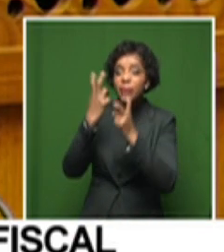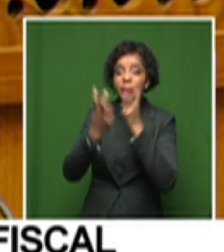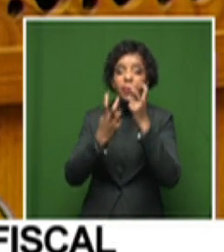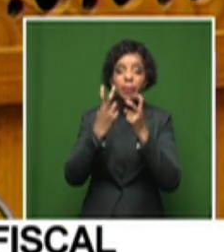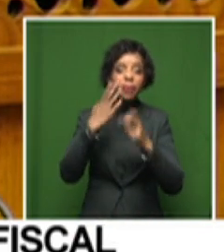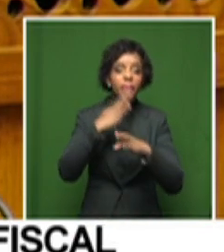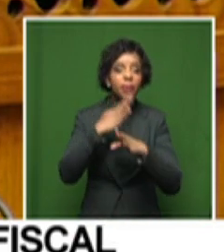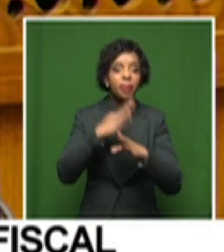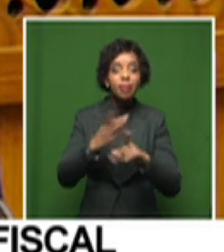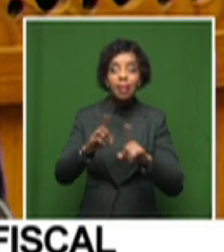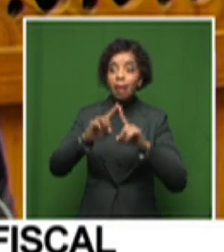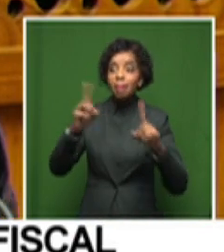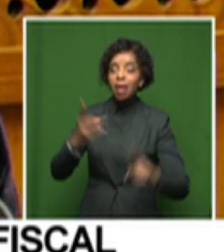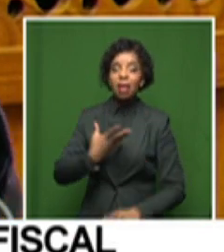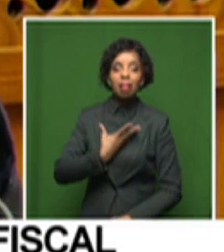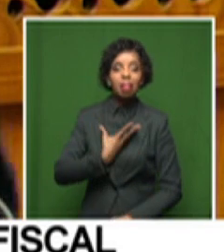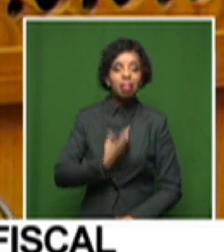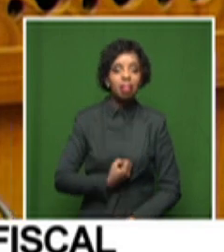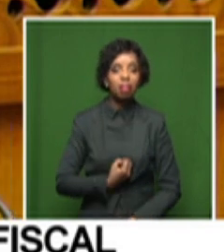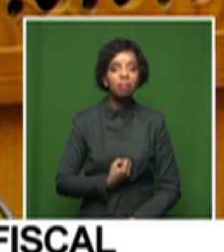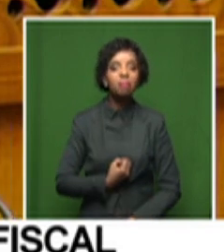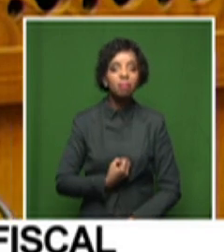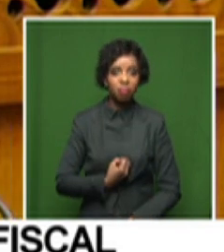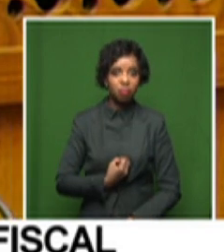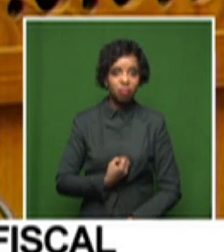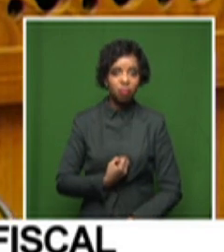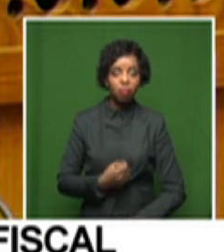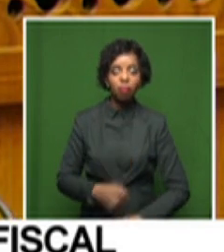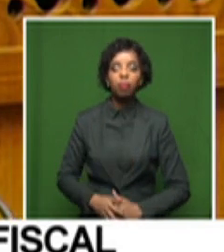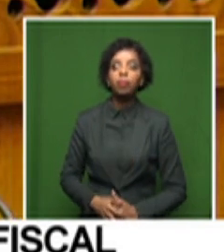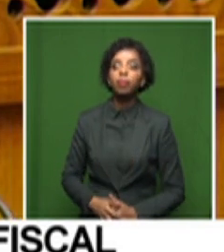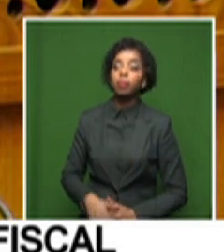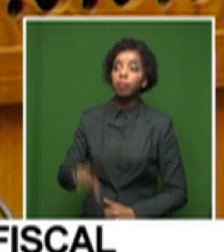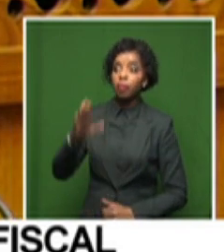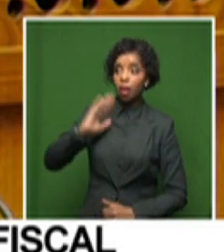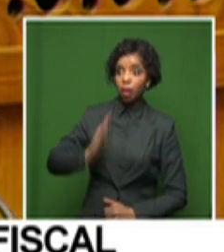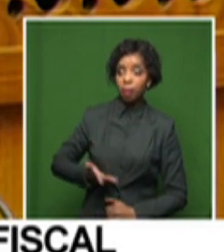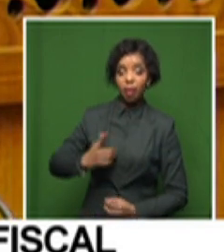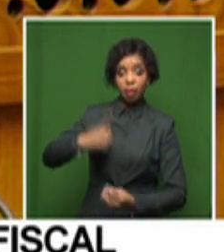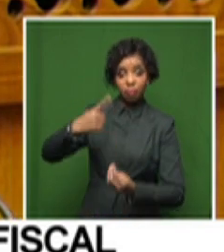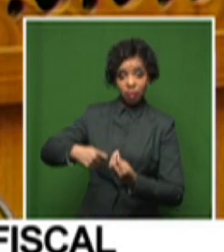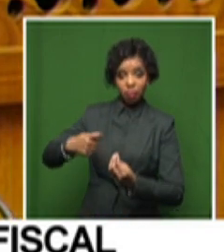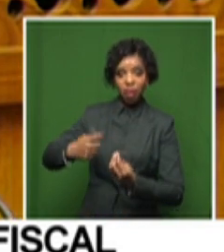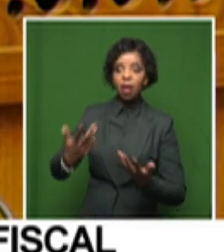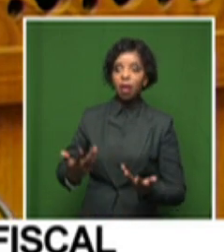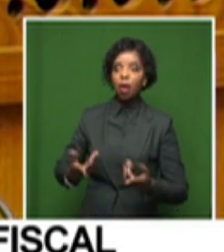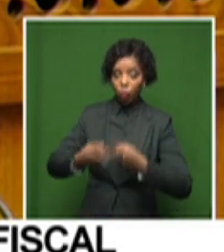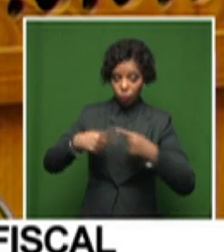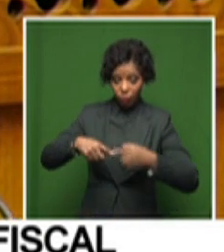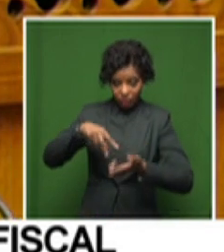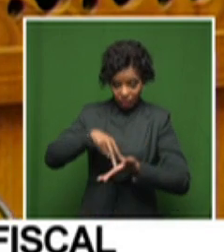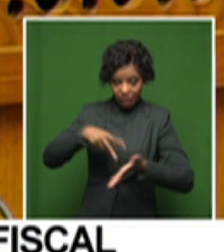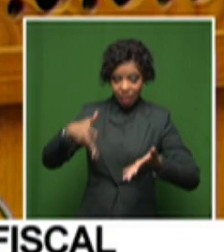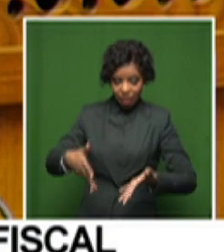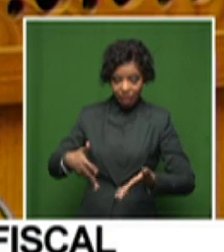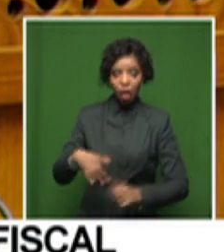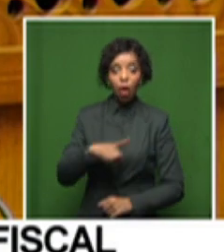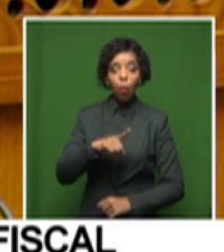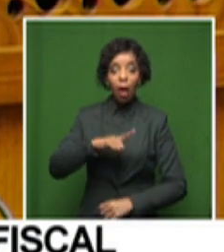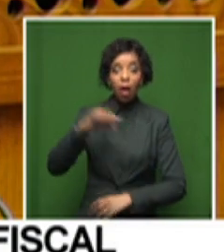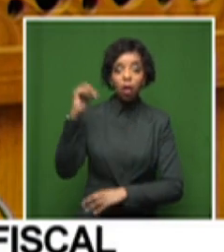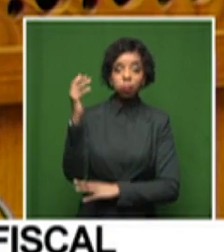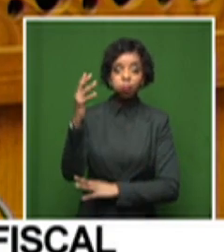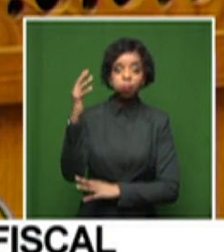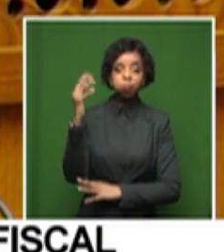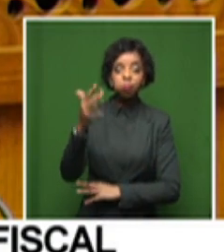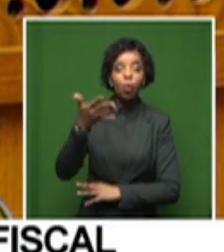Deputy Speaker, we stand here before you to instill confidence amongst discouraged work